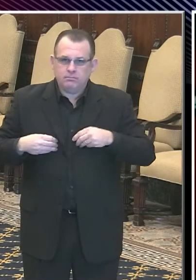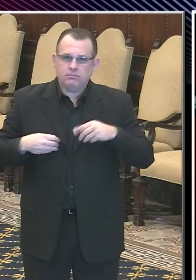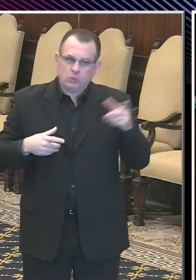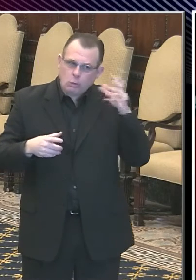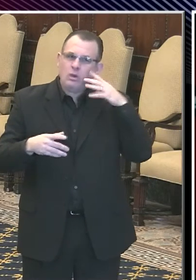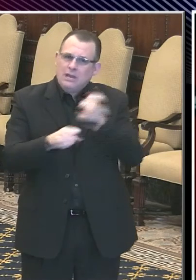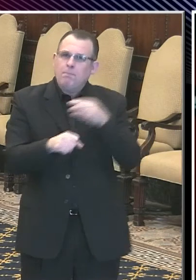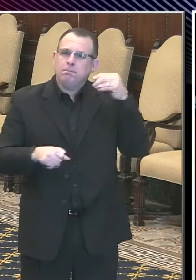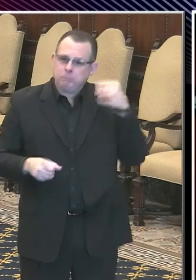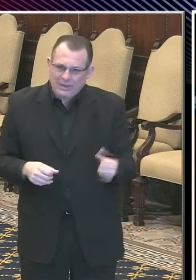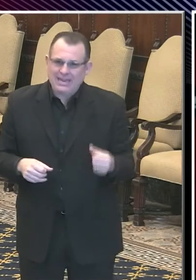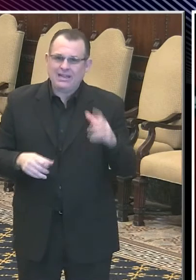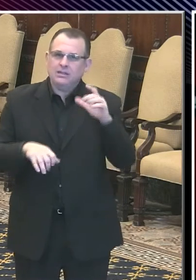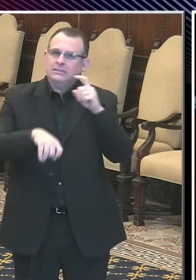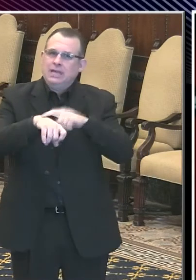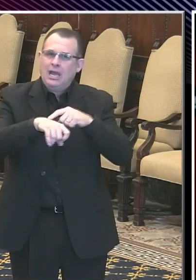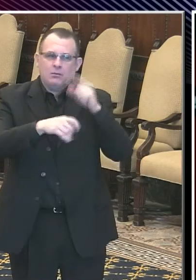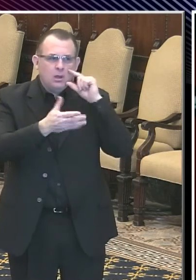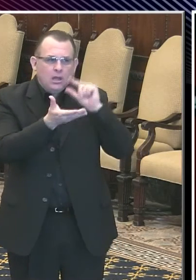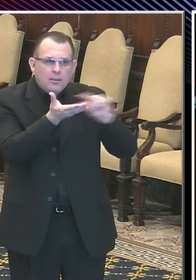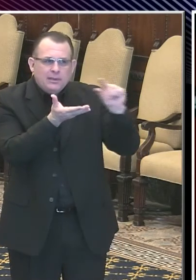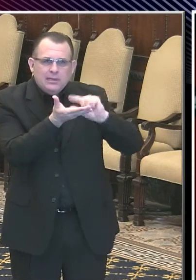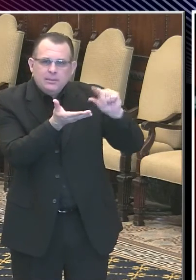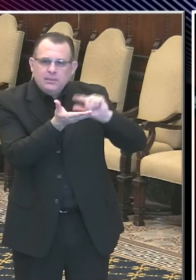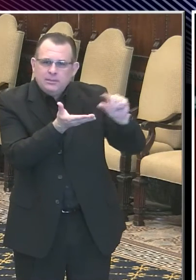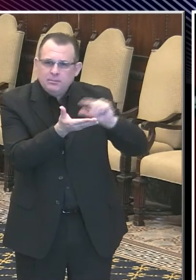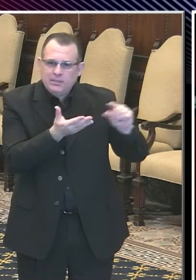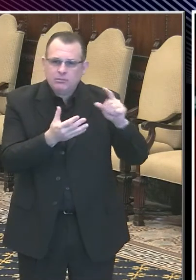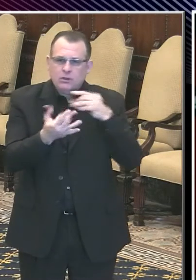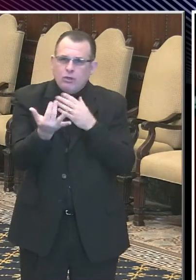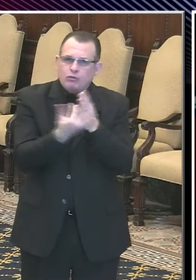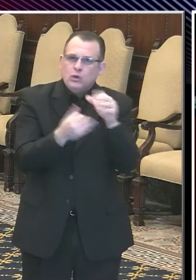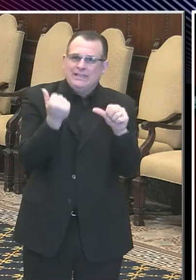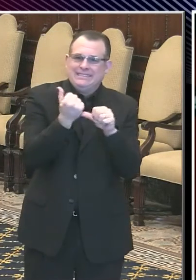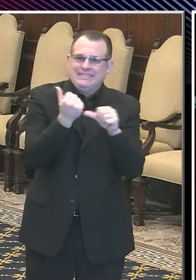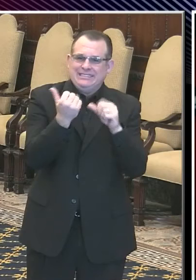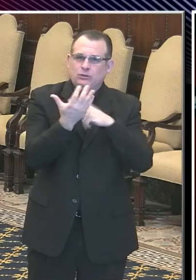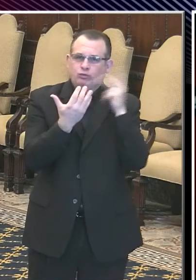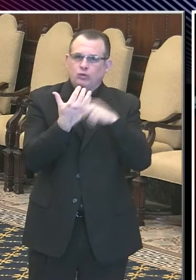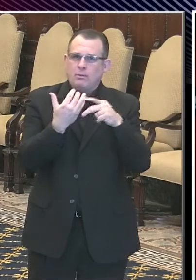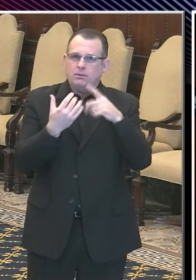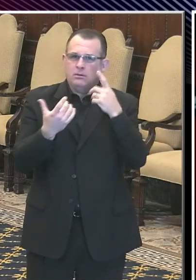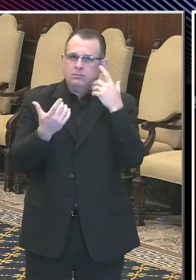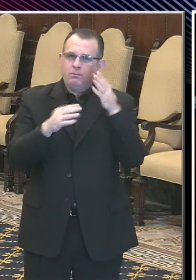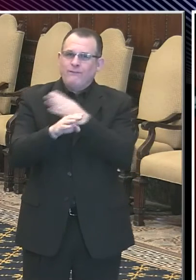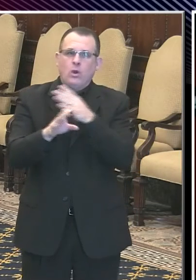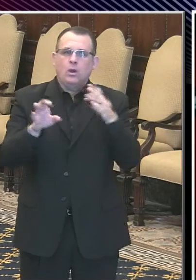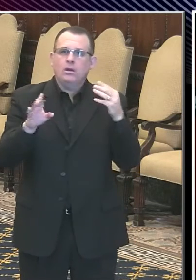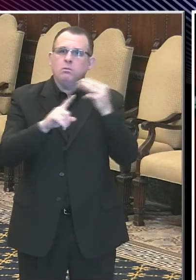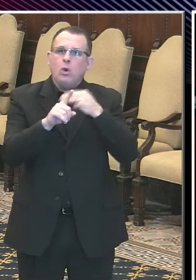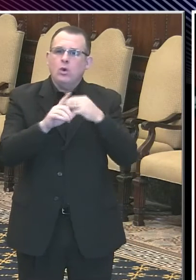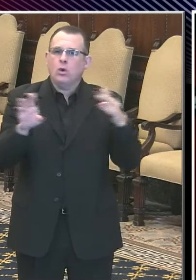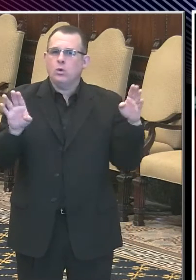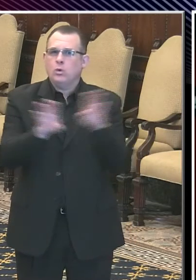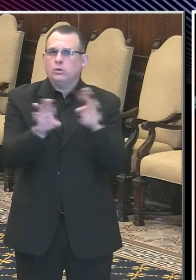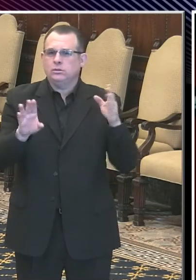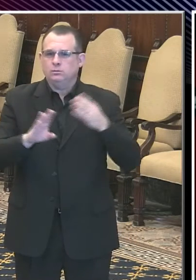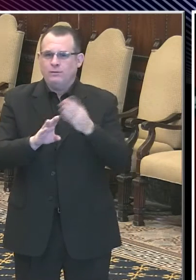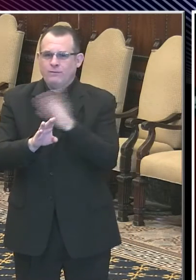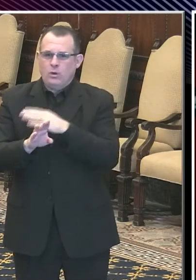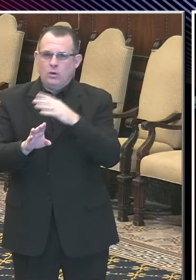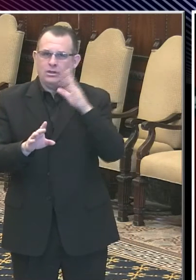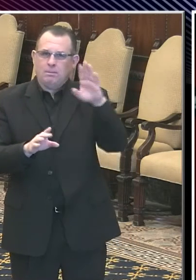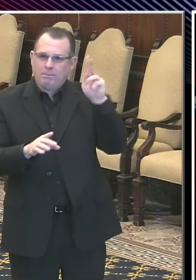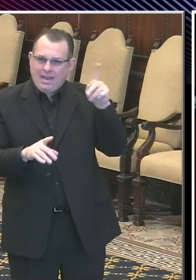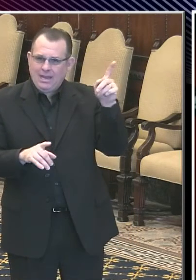over time and also do assistance in mortgage foreclosure stuff relative to dealing with the banks and the